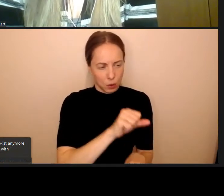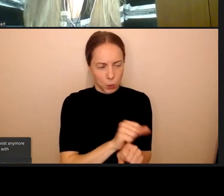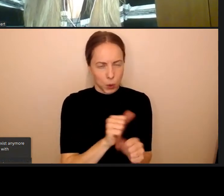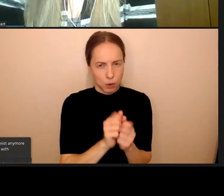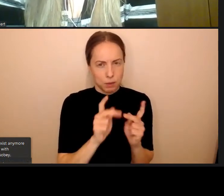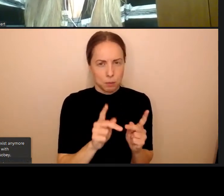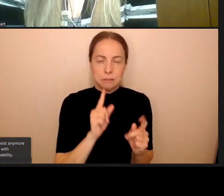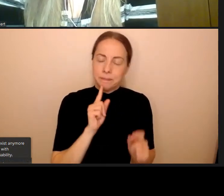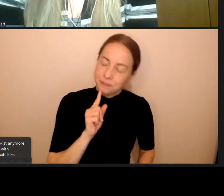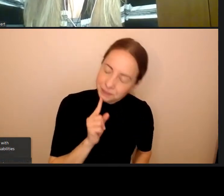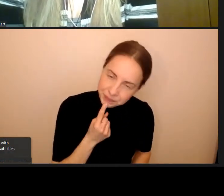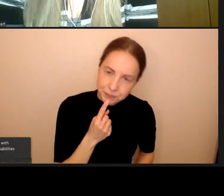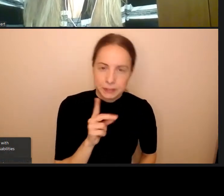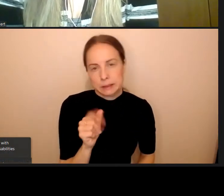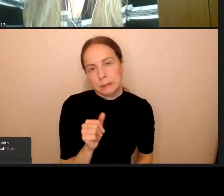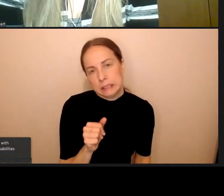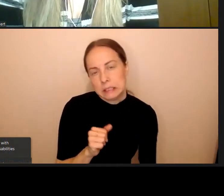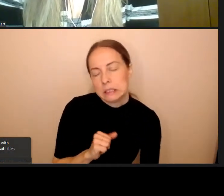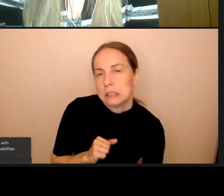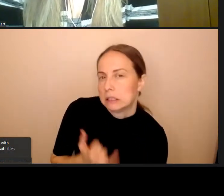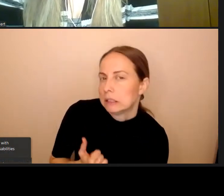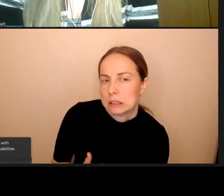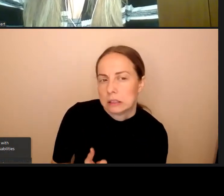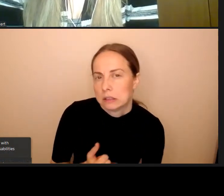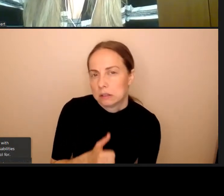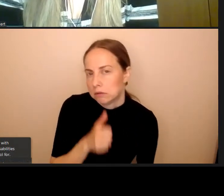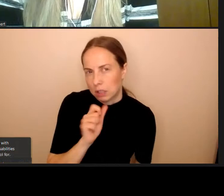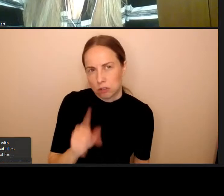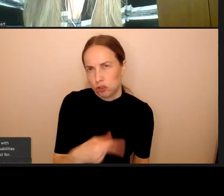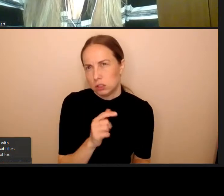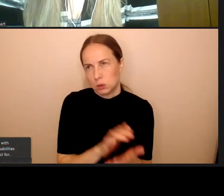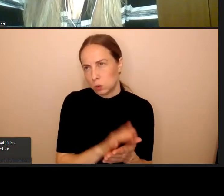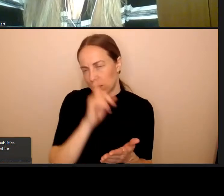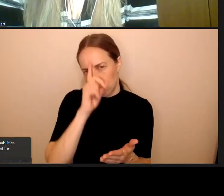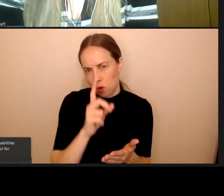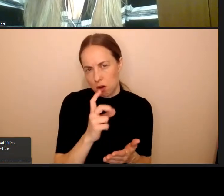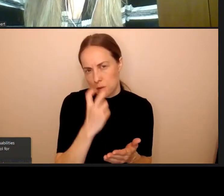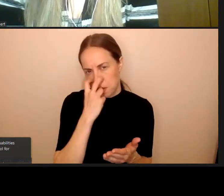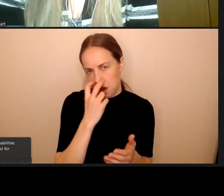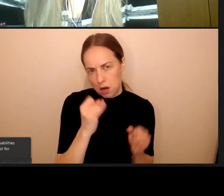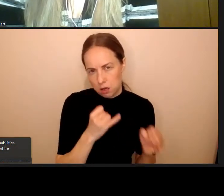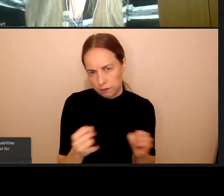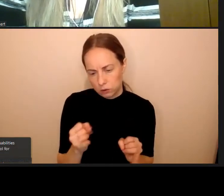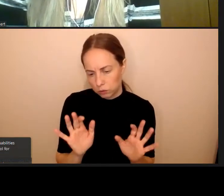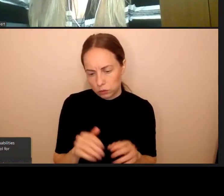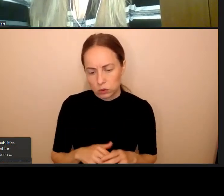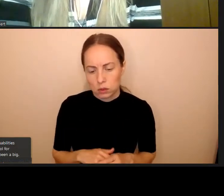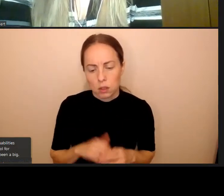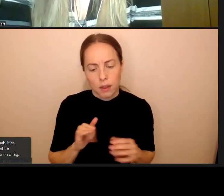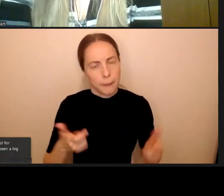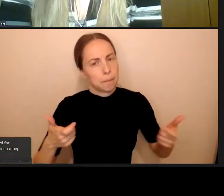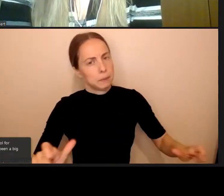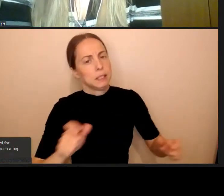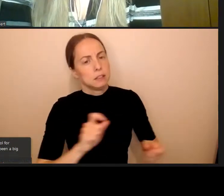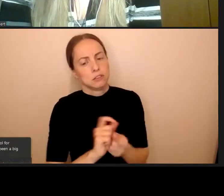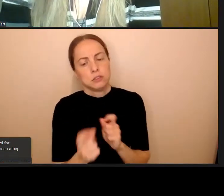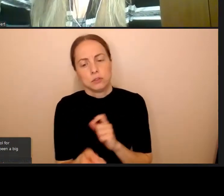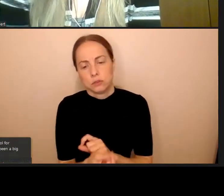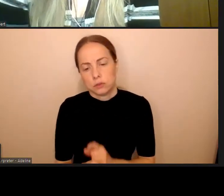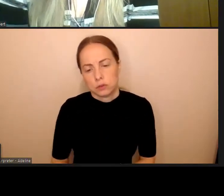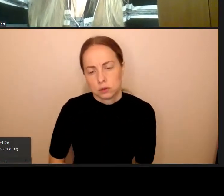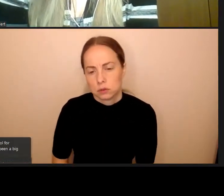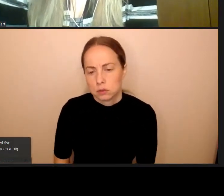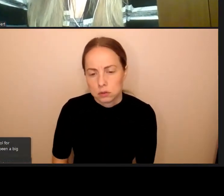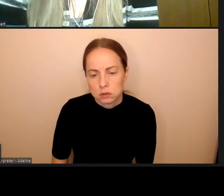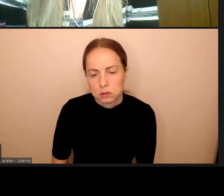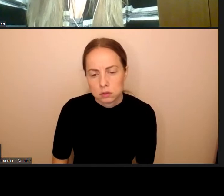severe disabilities right now. So it's not even just a school for individuals who are blind. So that's been a big change.